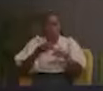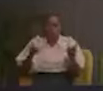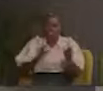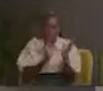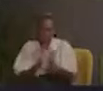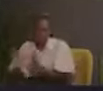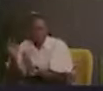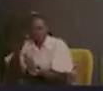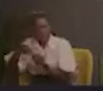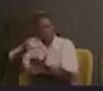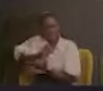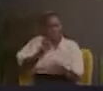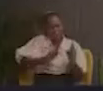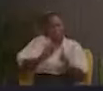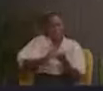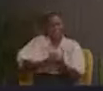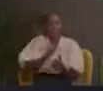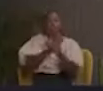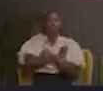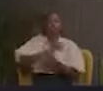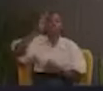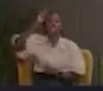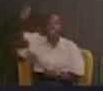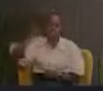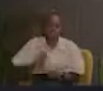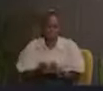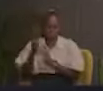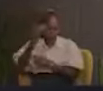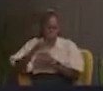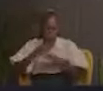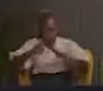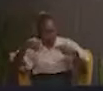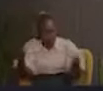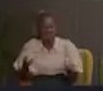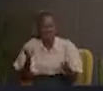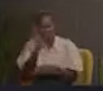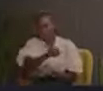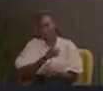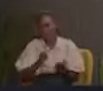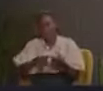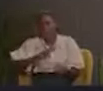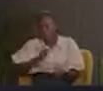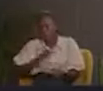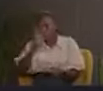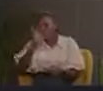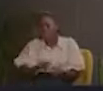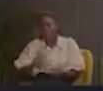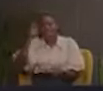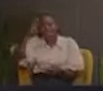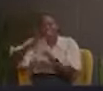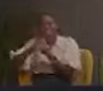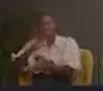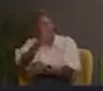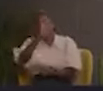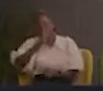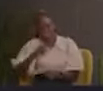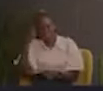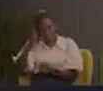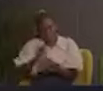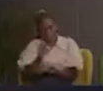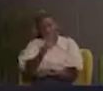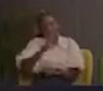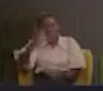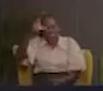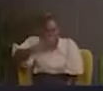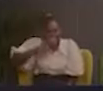says, but the God has revealed them unto us by his Spirit, for the Spirit